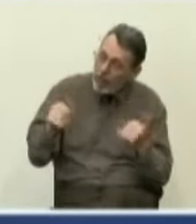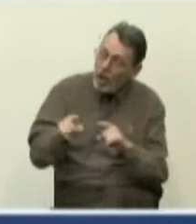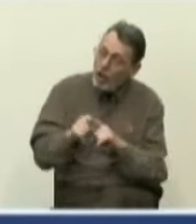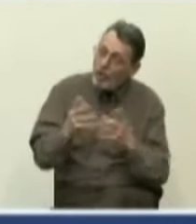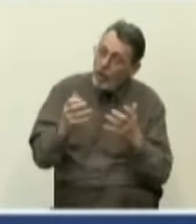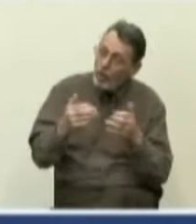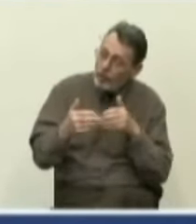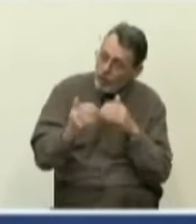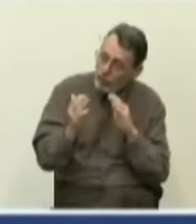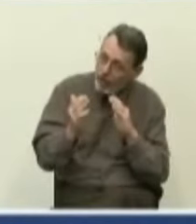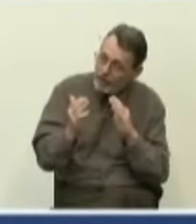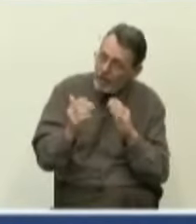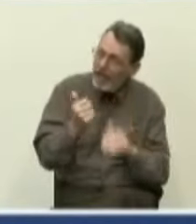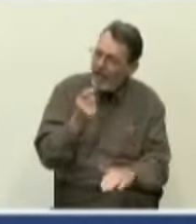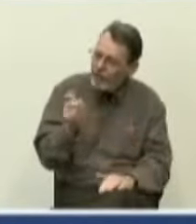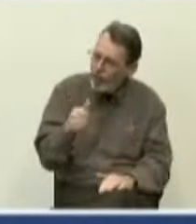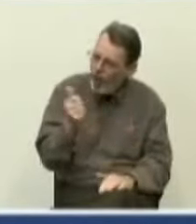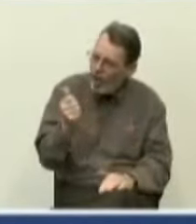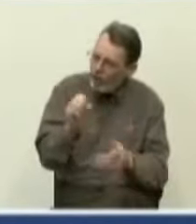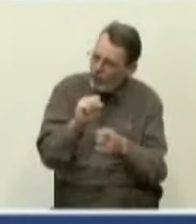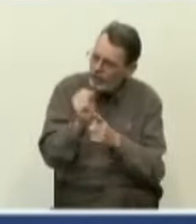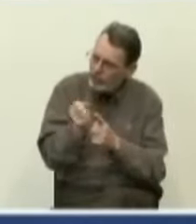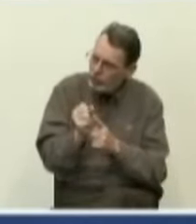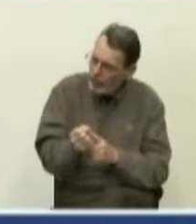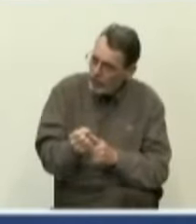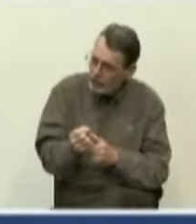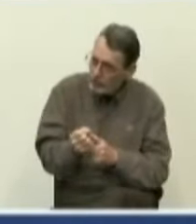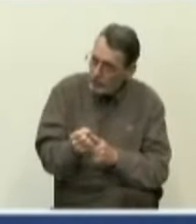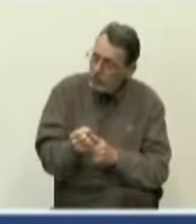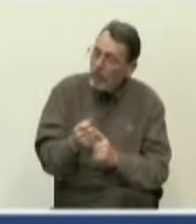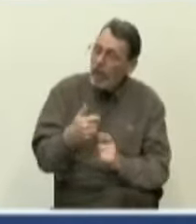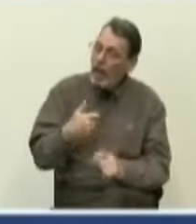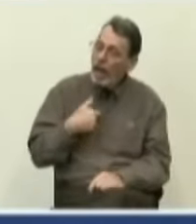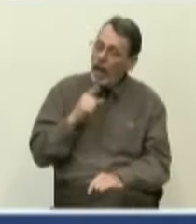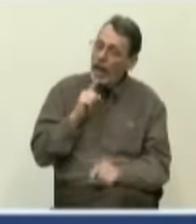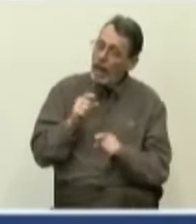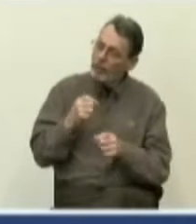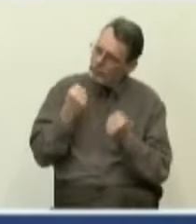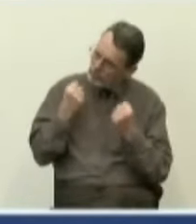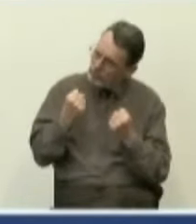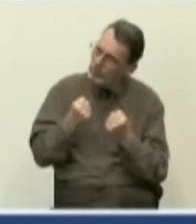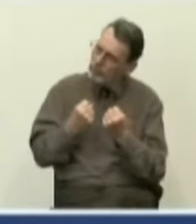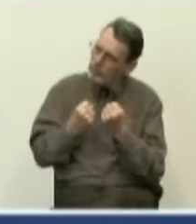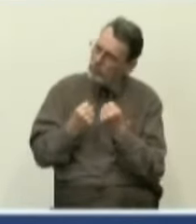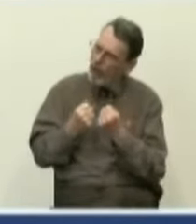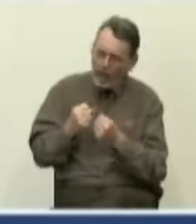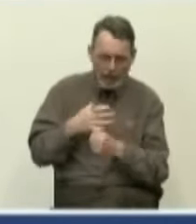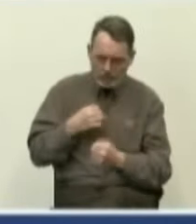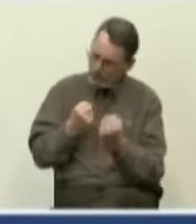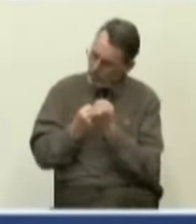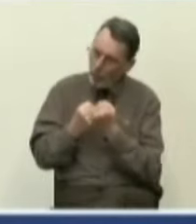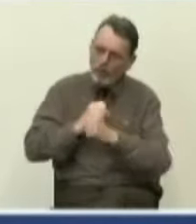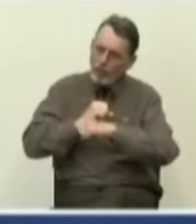address a couple of other situations. So I am all for protect and serve. I do